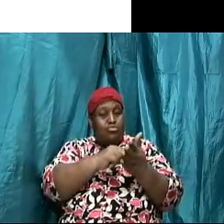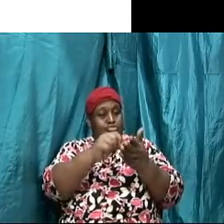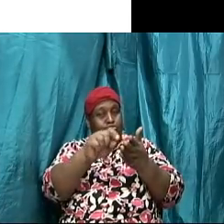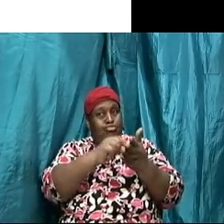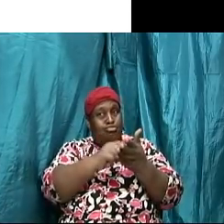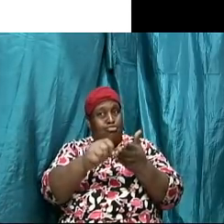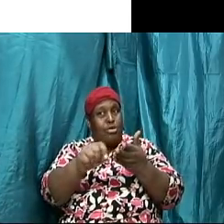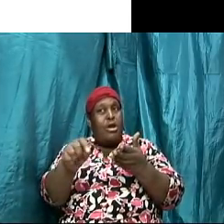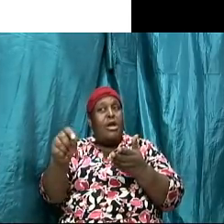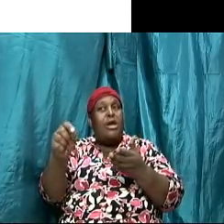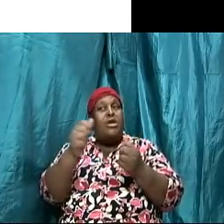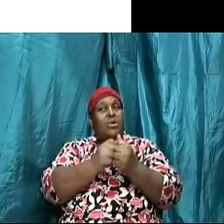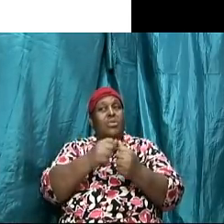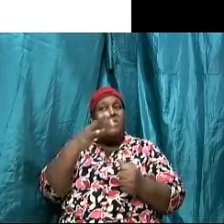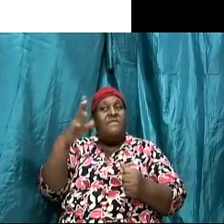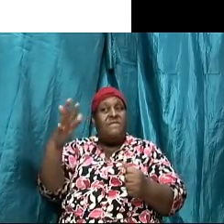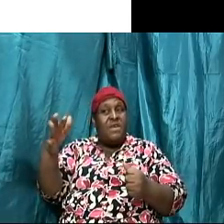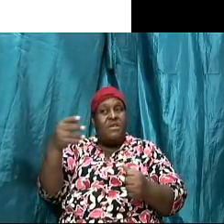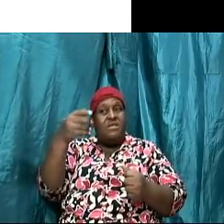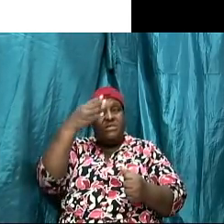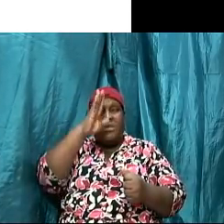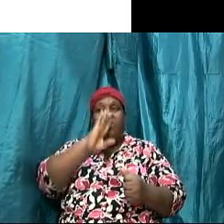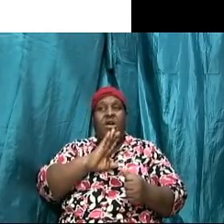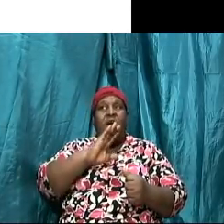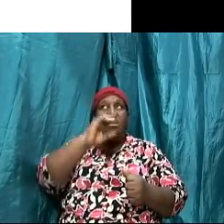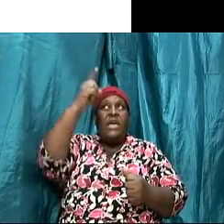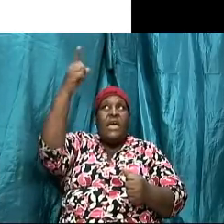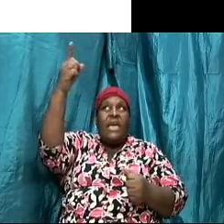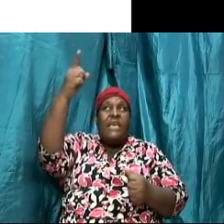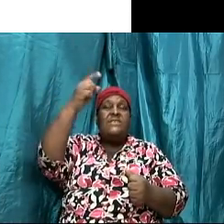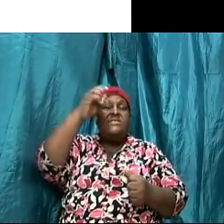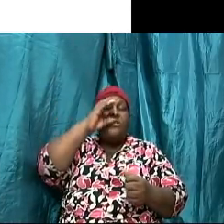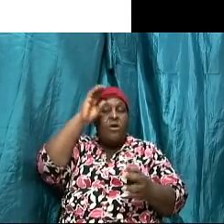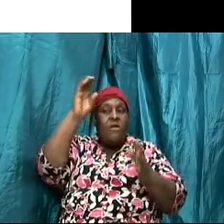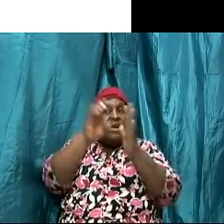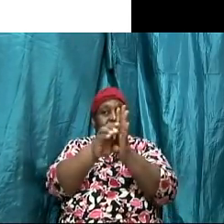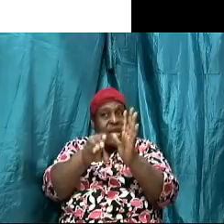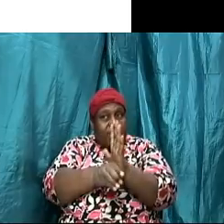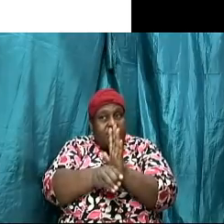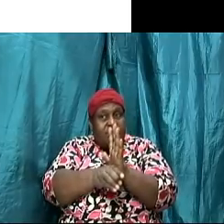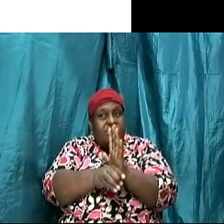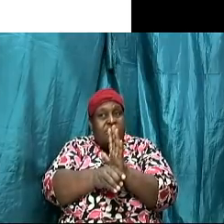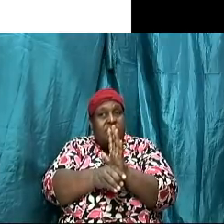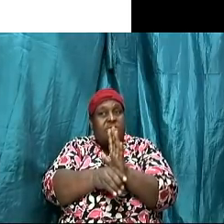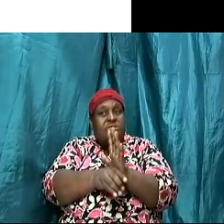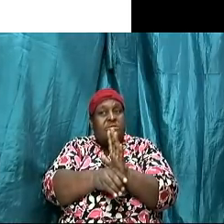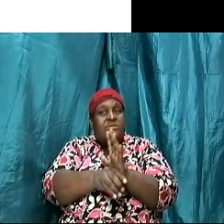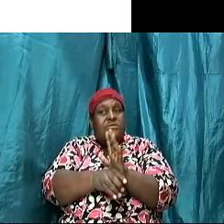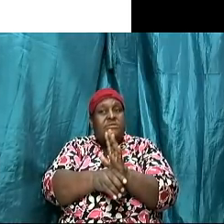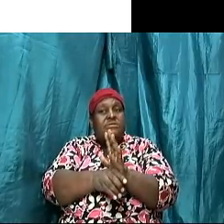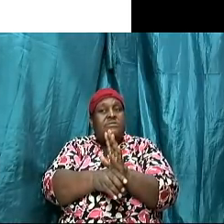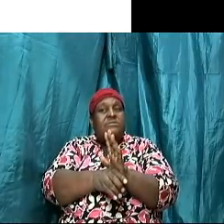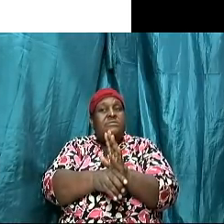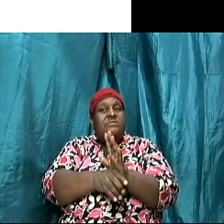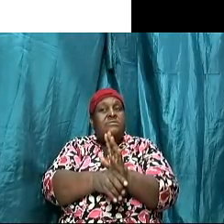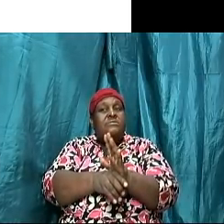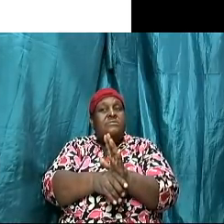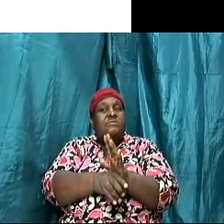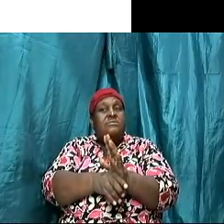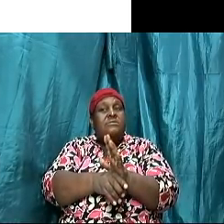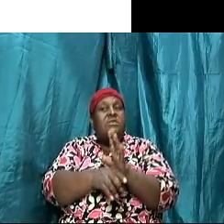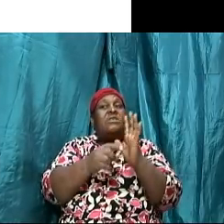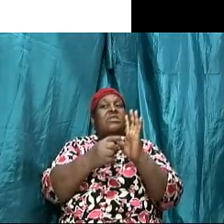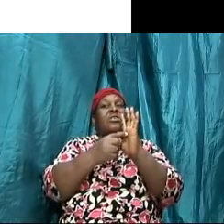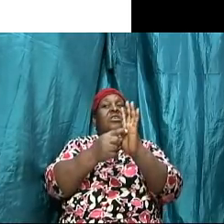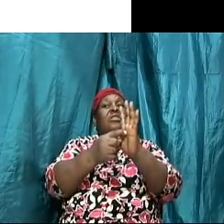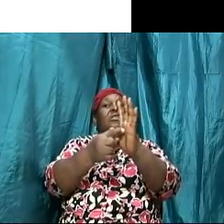the covenant, his covenant, the Ten Commandments. It says in Deuteronomy chapter 4 and verse 13, "And he declared